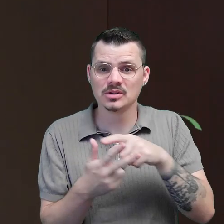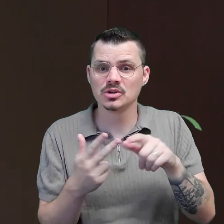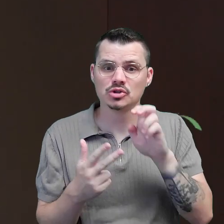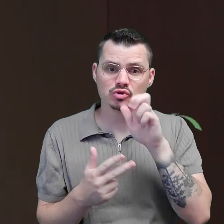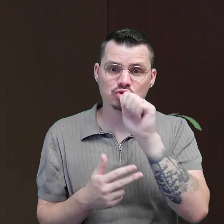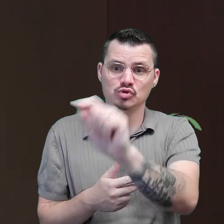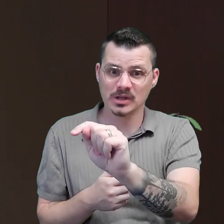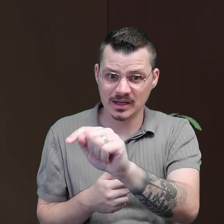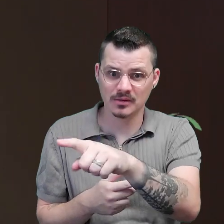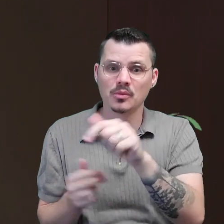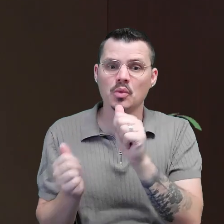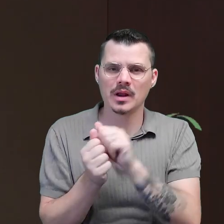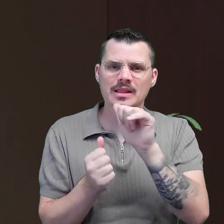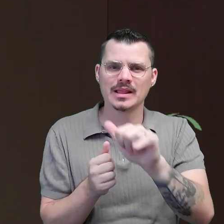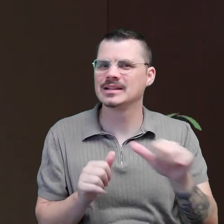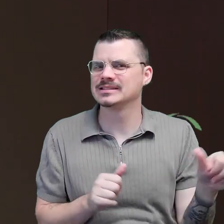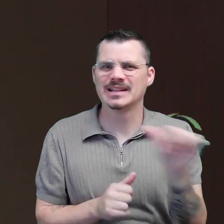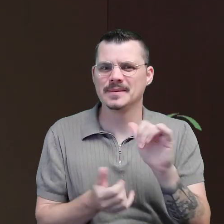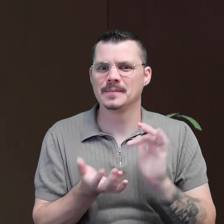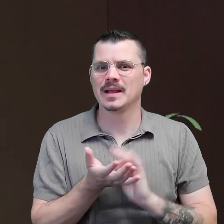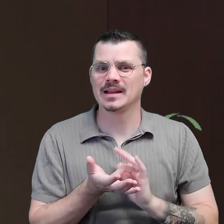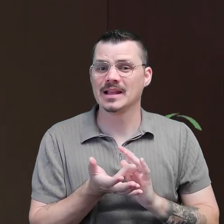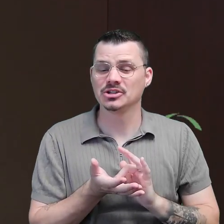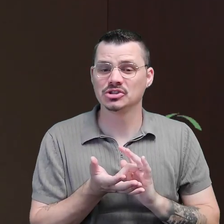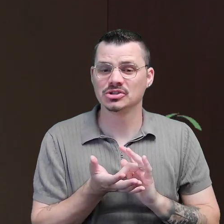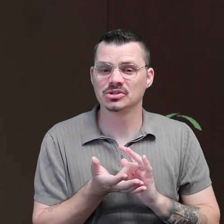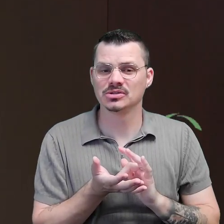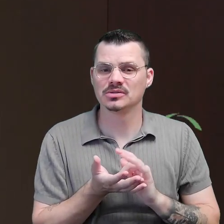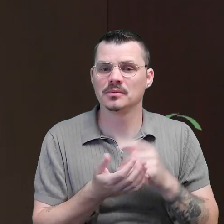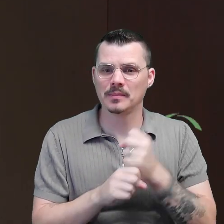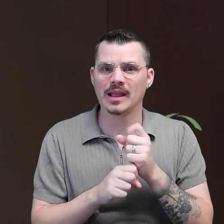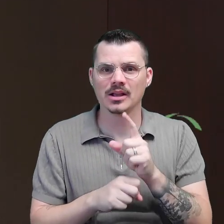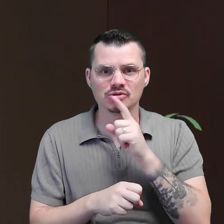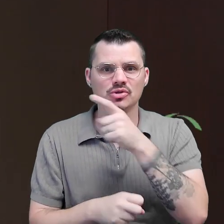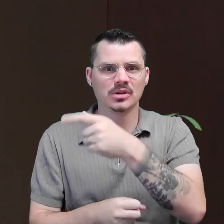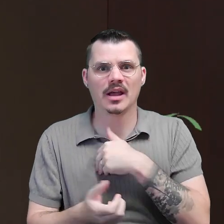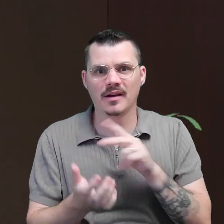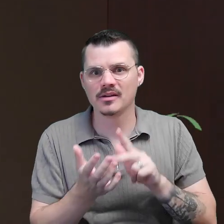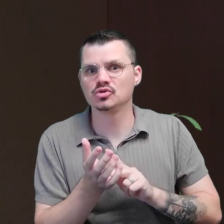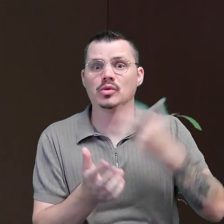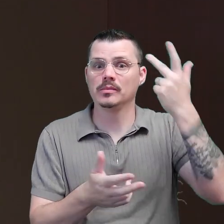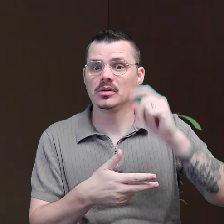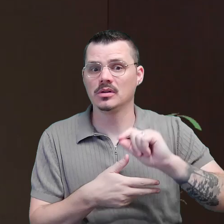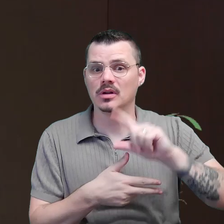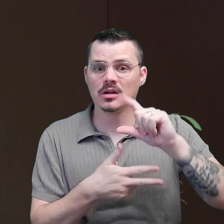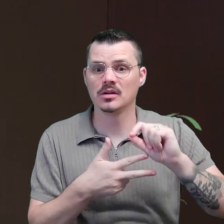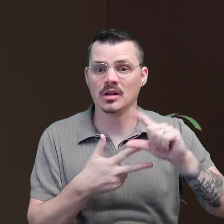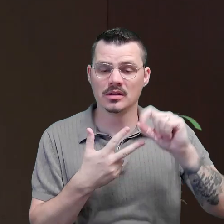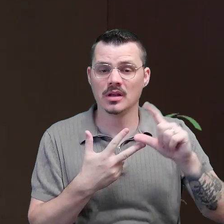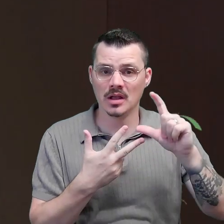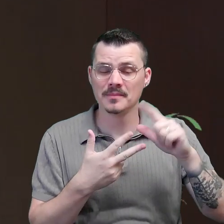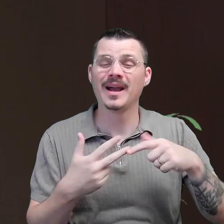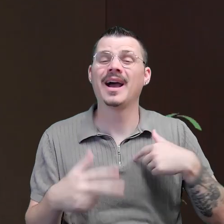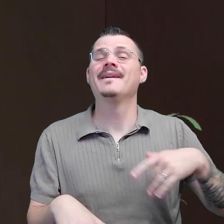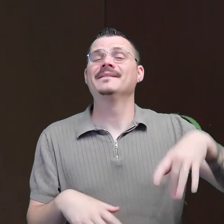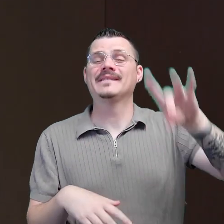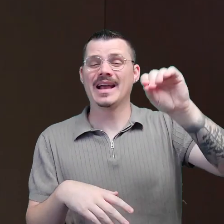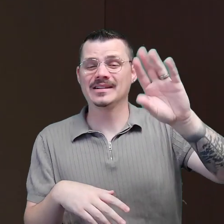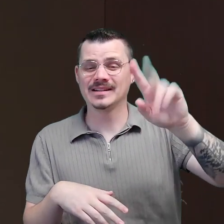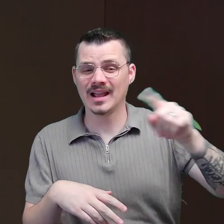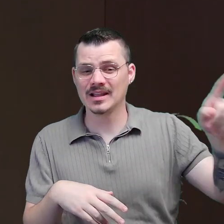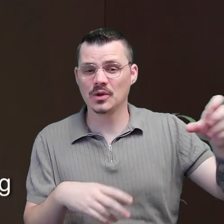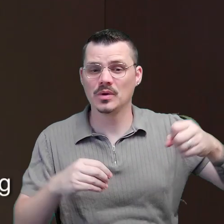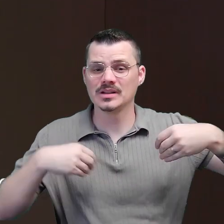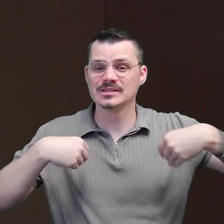were treating him with the same controlled medicine, making sure that he had a triple supply. And then I found out that he was